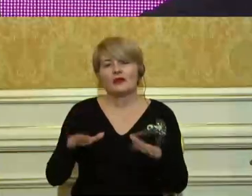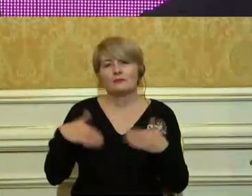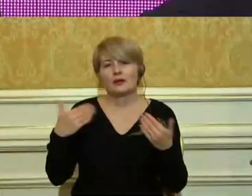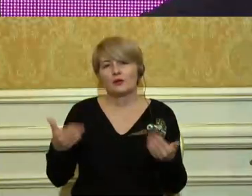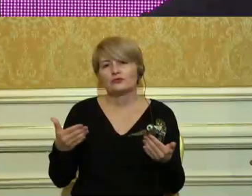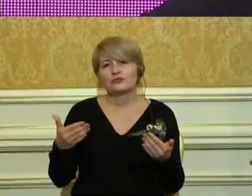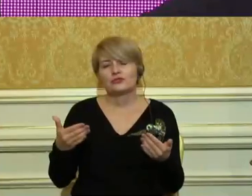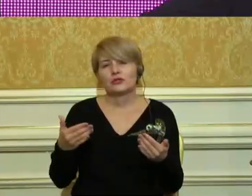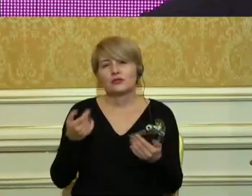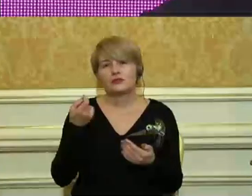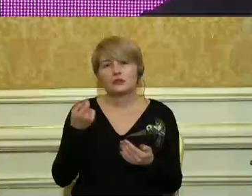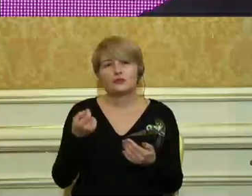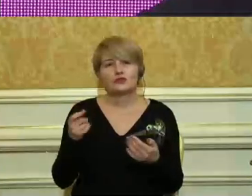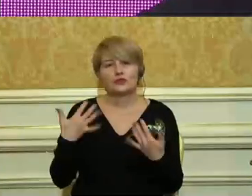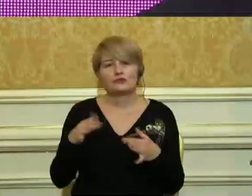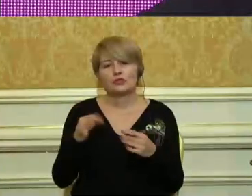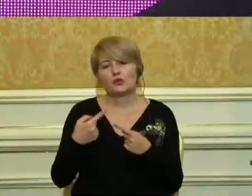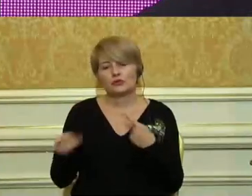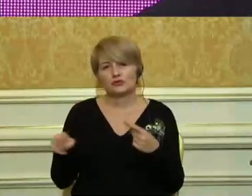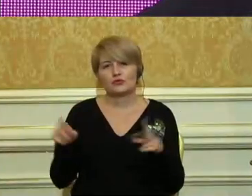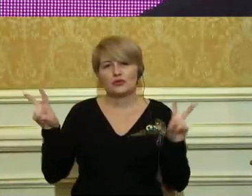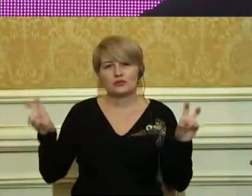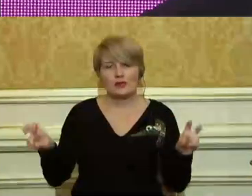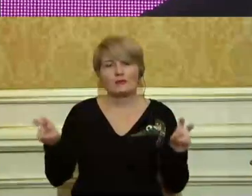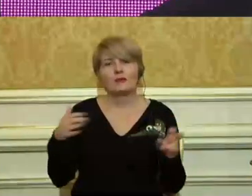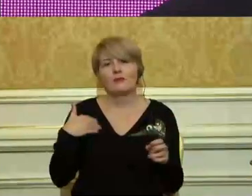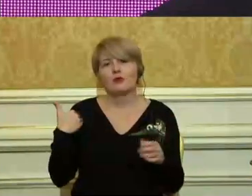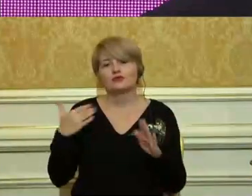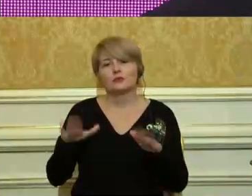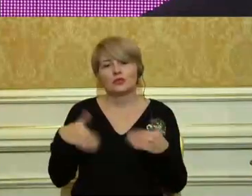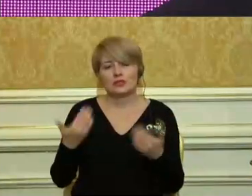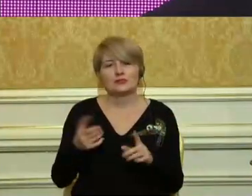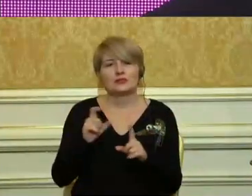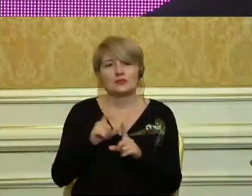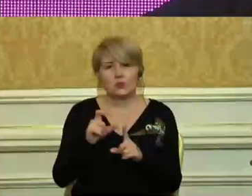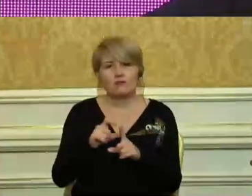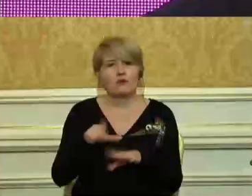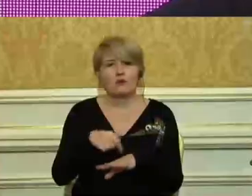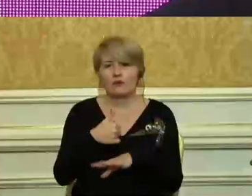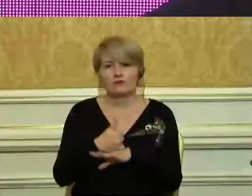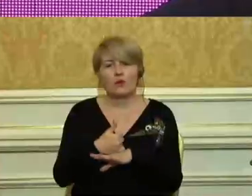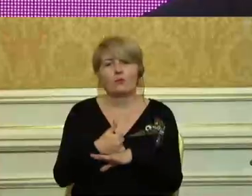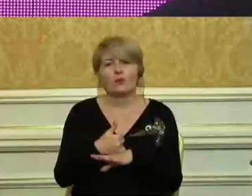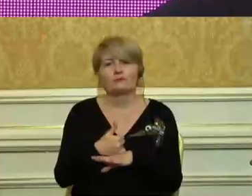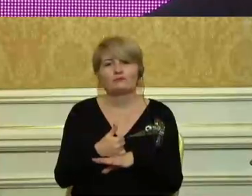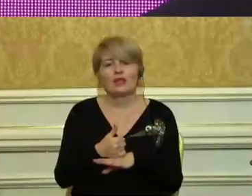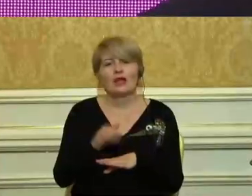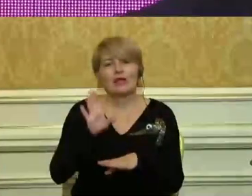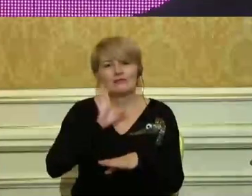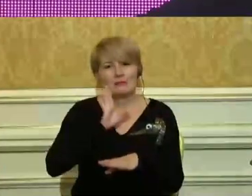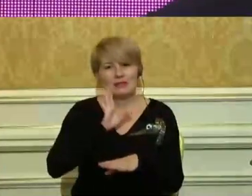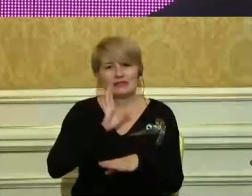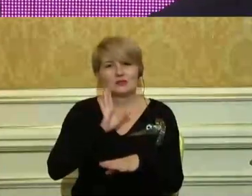So, well, and let us move on. So, well, we're going to speak the different issues. So, we would like to